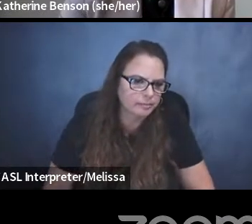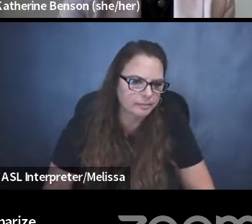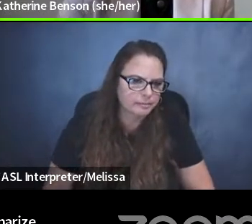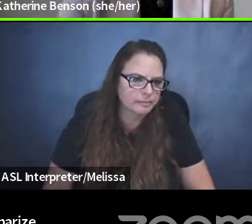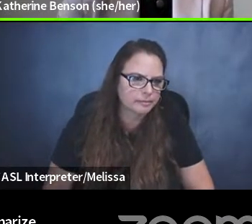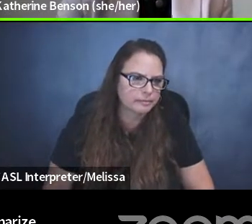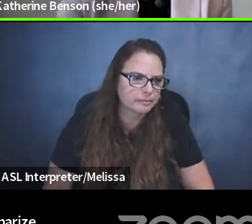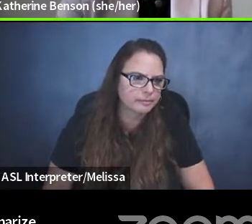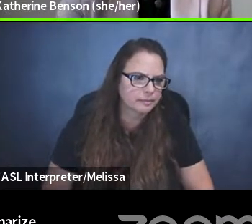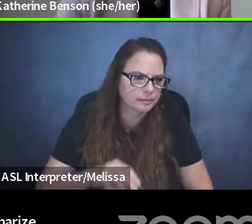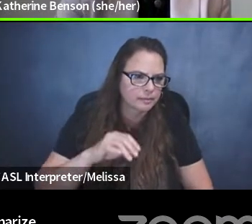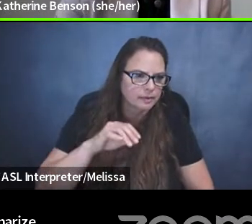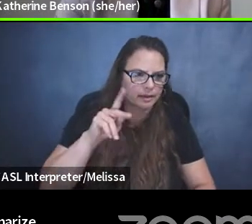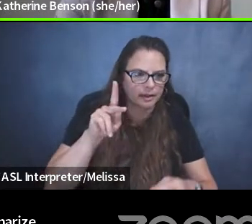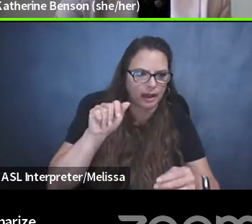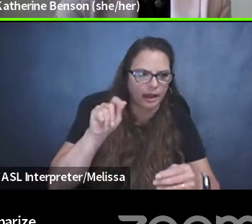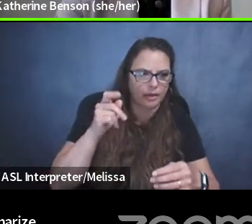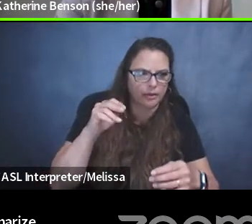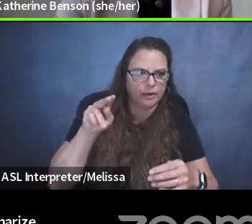Jessica, is there anything you'd like to add?